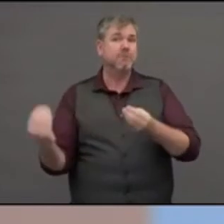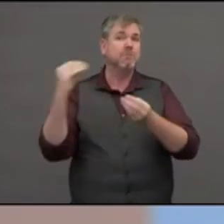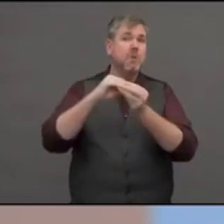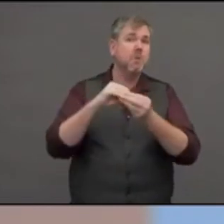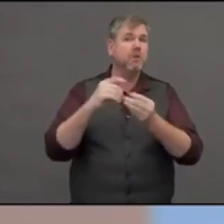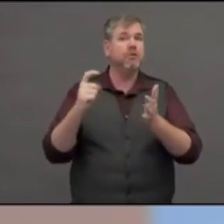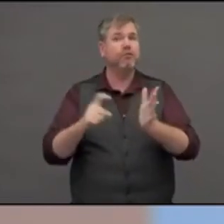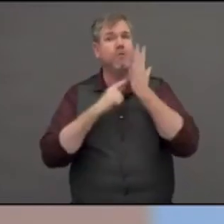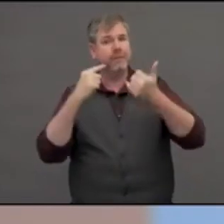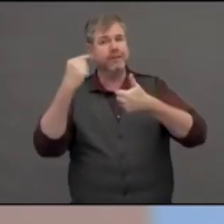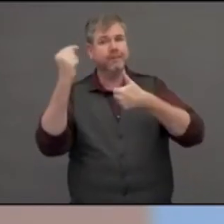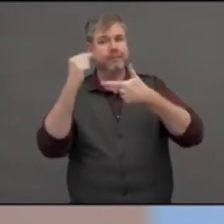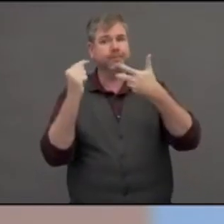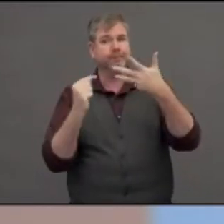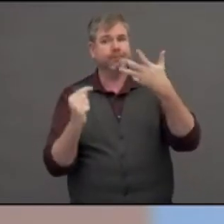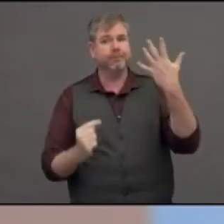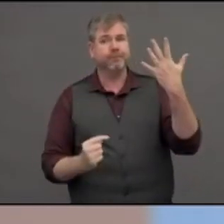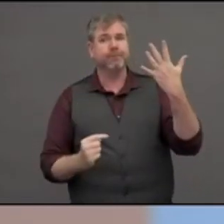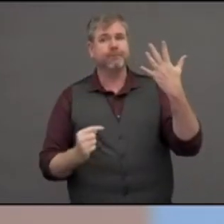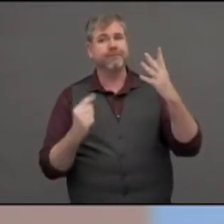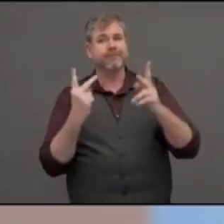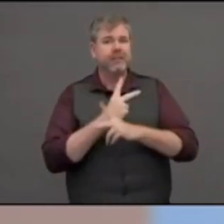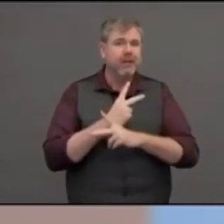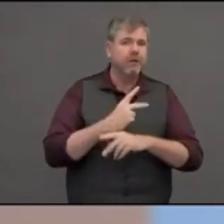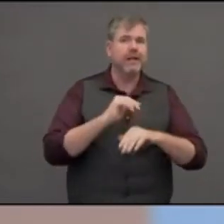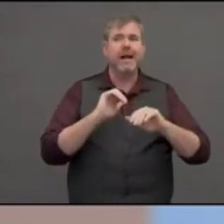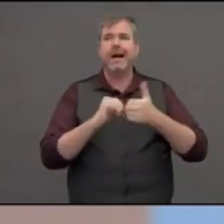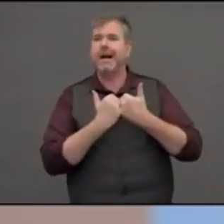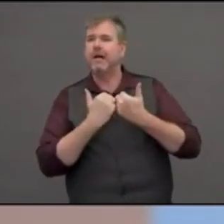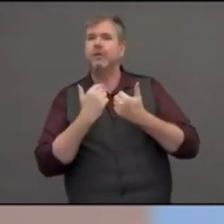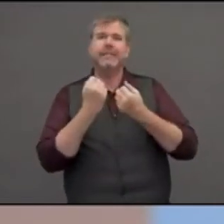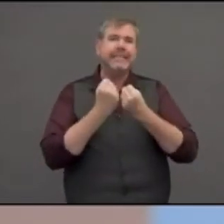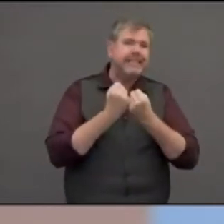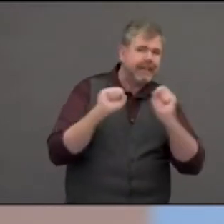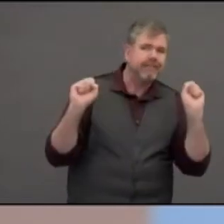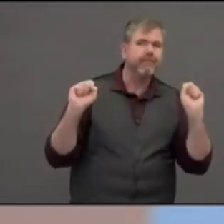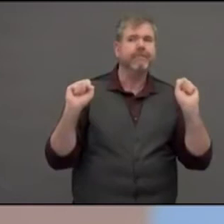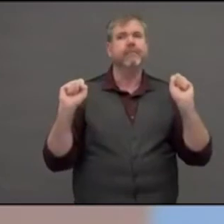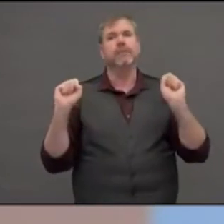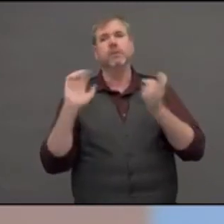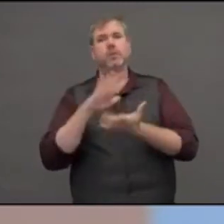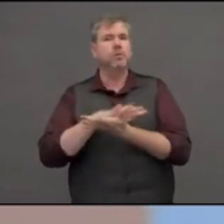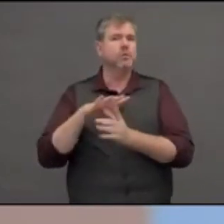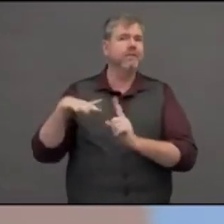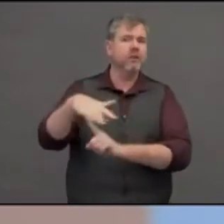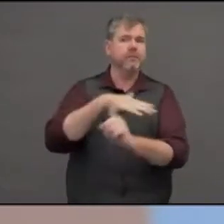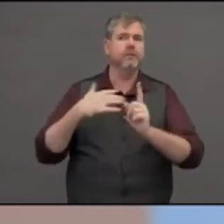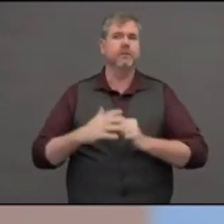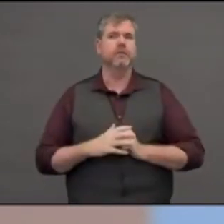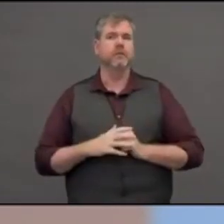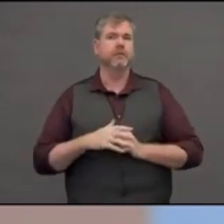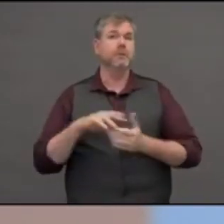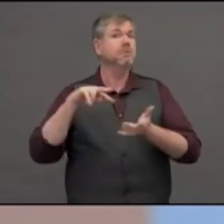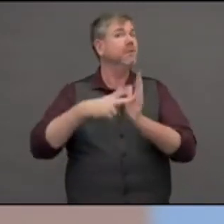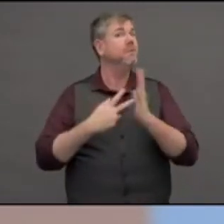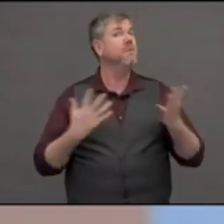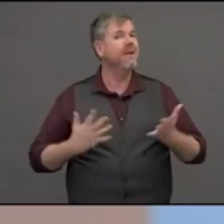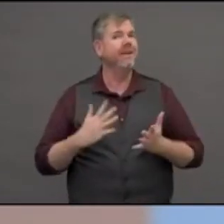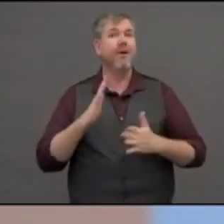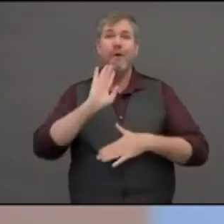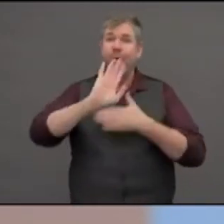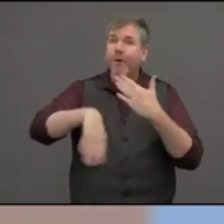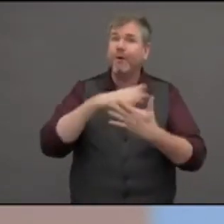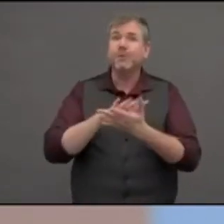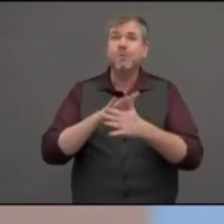to work through to provide a safe and consistent school environment. So it's not that all schools are open, it's all individualized based on the different